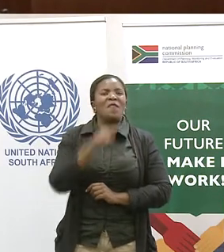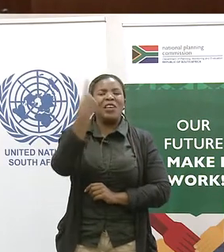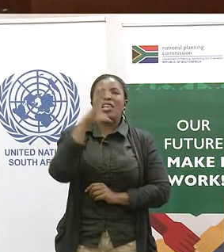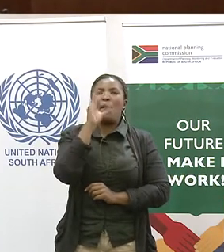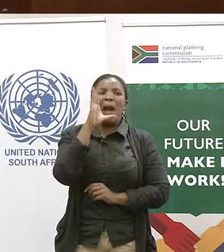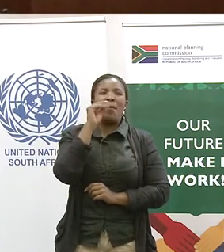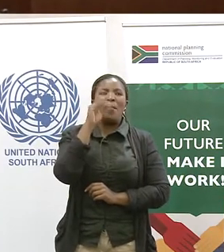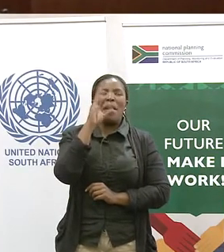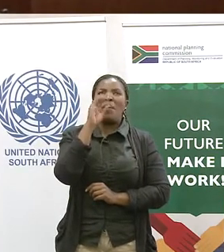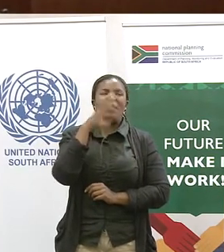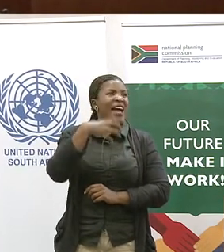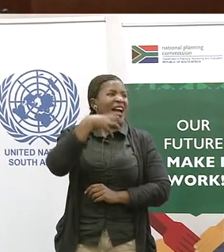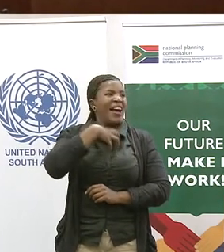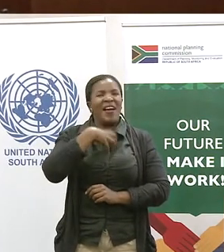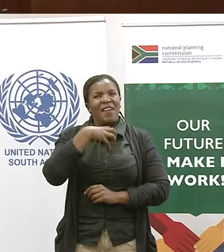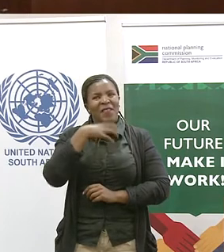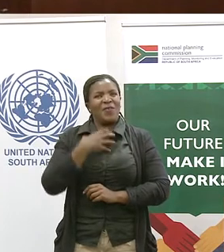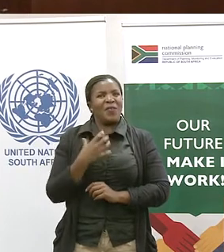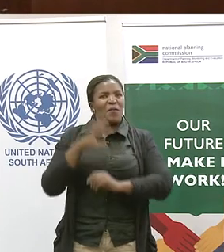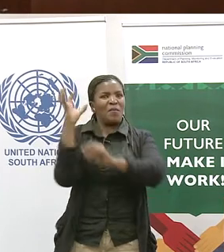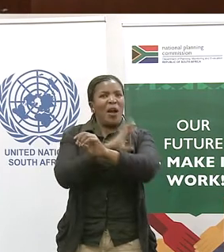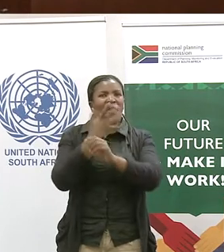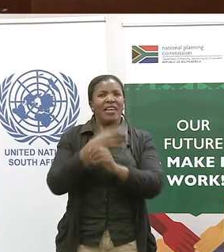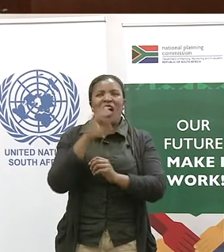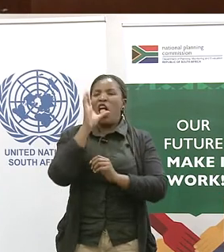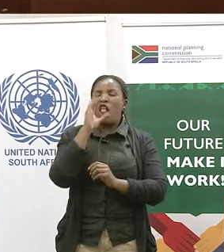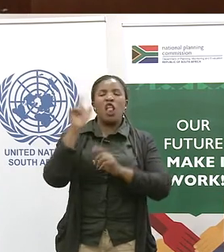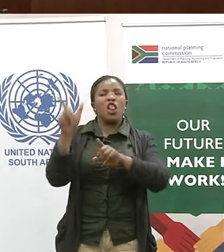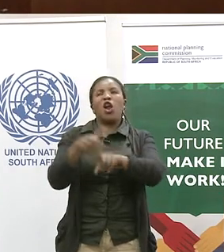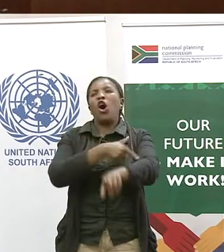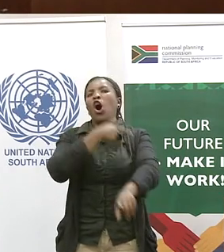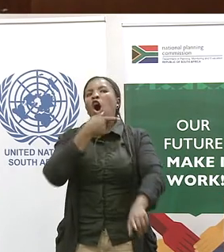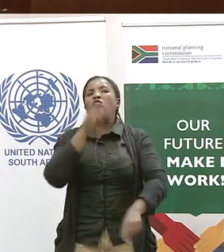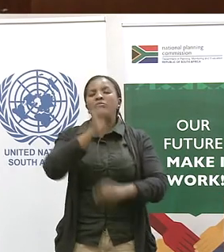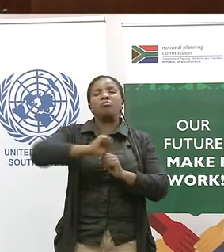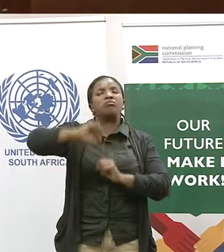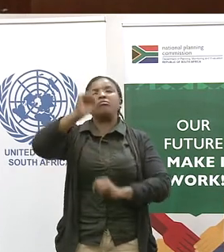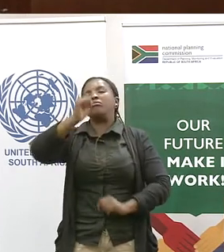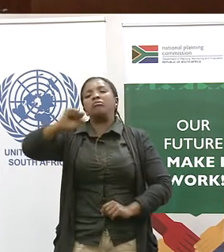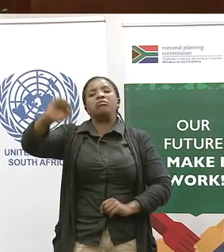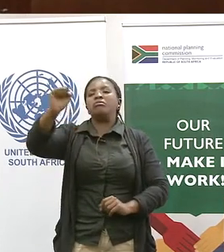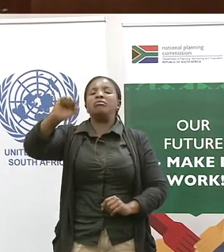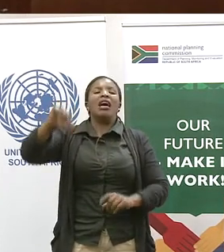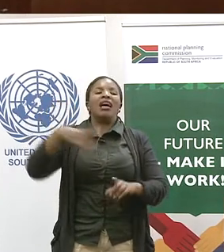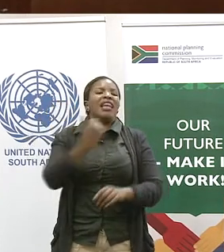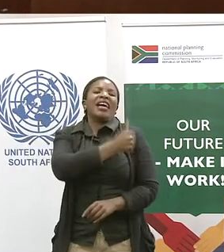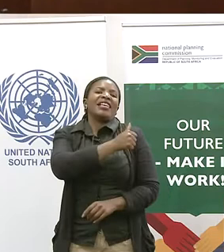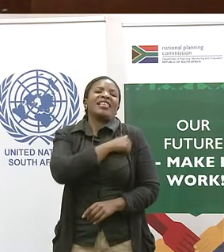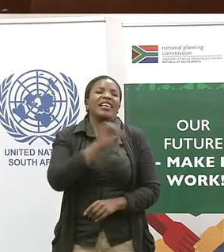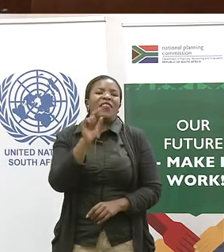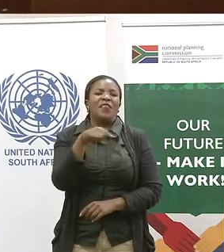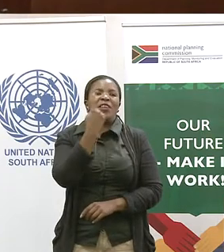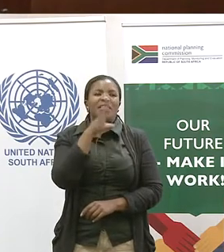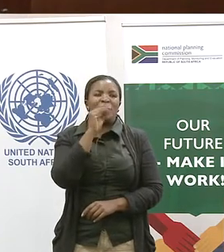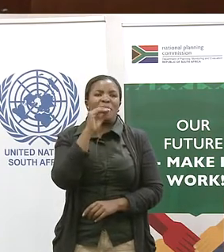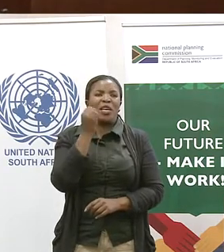extended period of speaking. Then the second one, the facilitator will always say, please do not emulate the